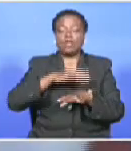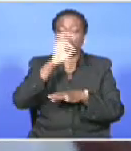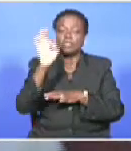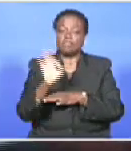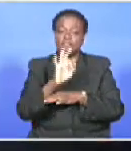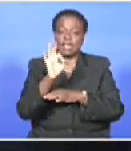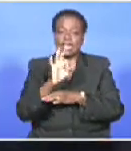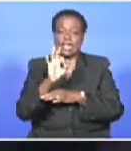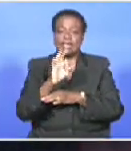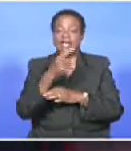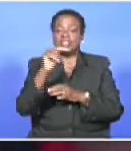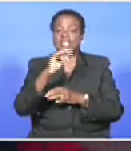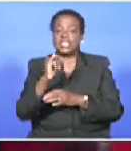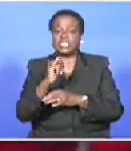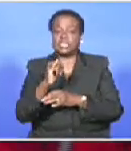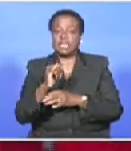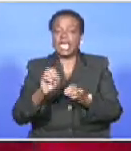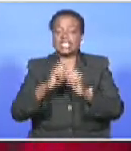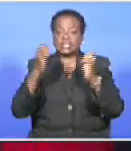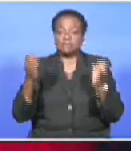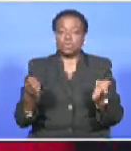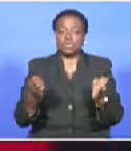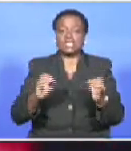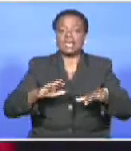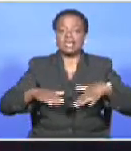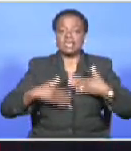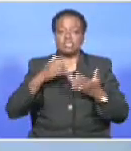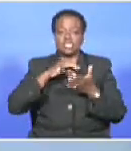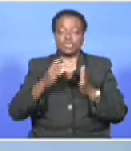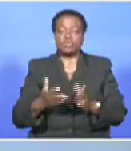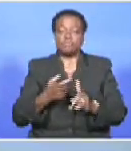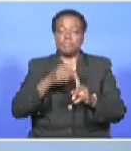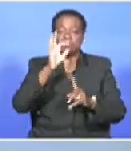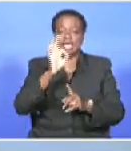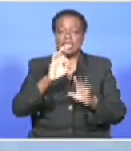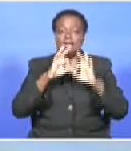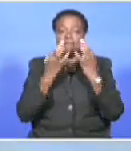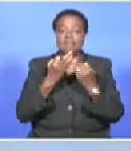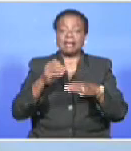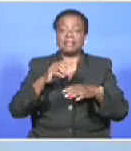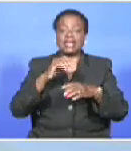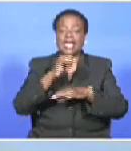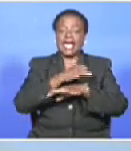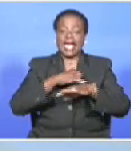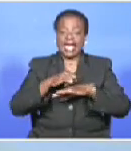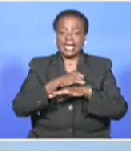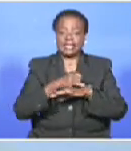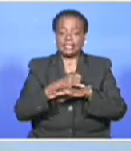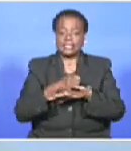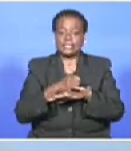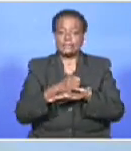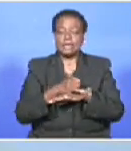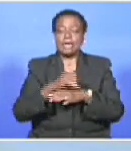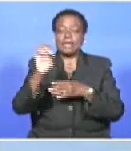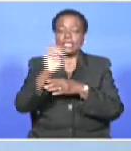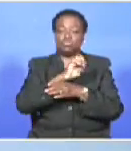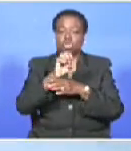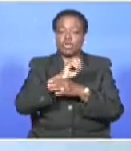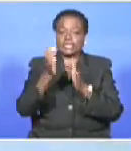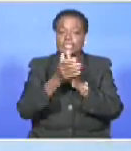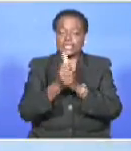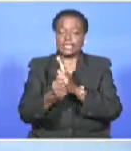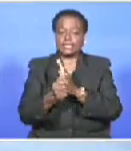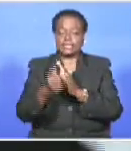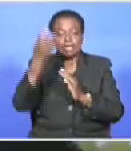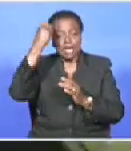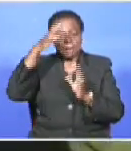exposed the young persons that included those from nine family islands to youth cooperatives and, by extension, entrepreneurial skills.